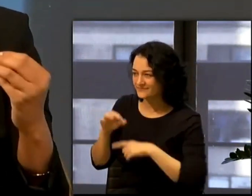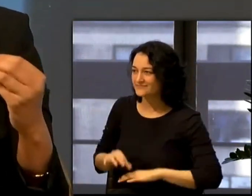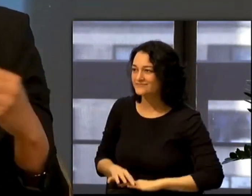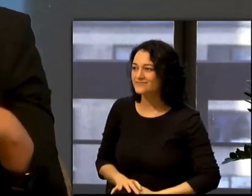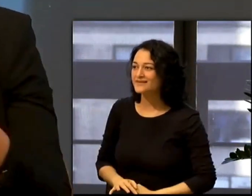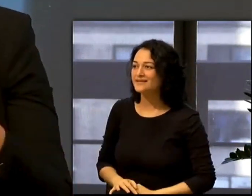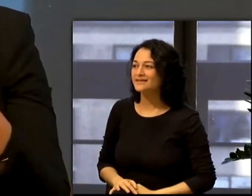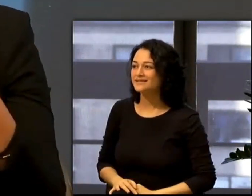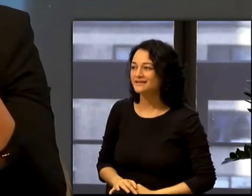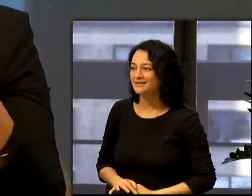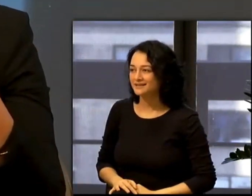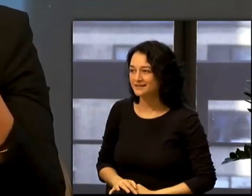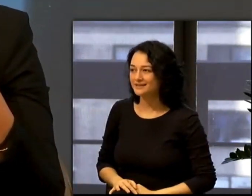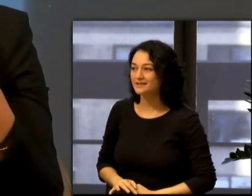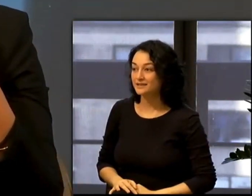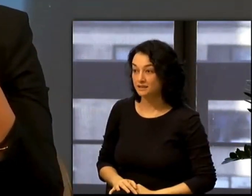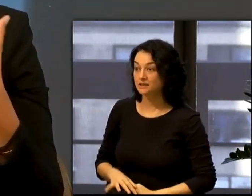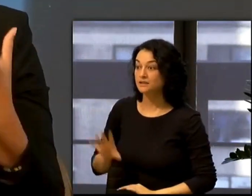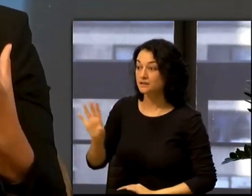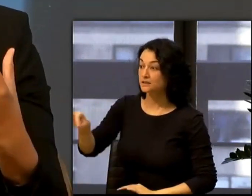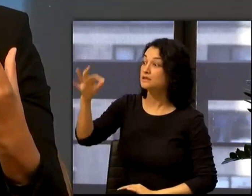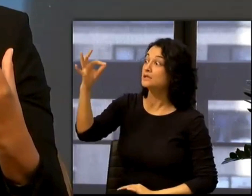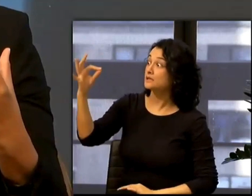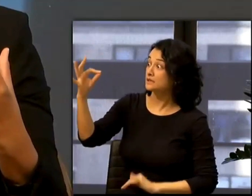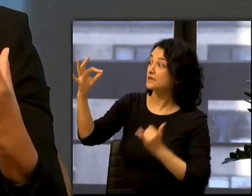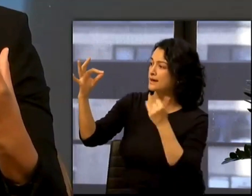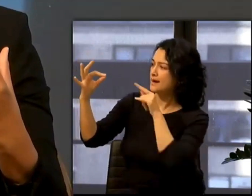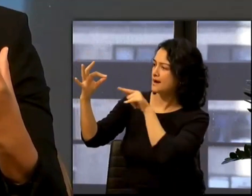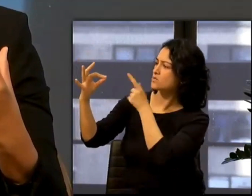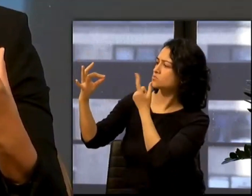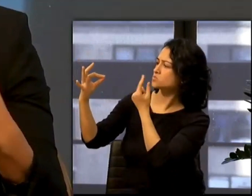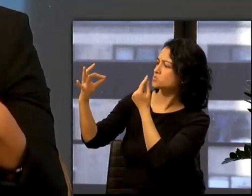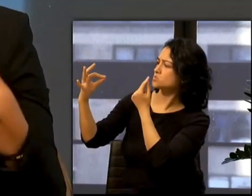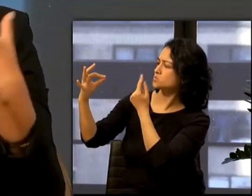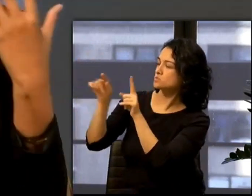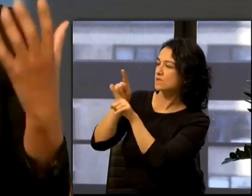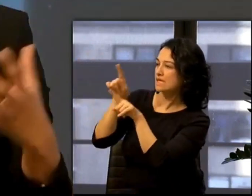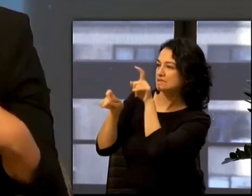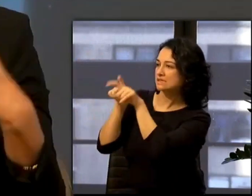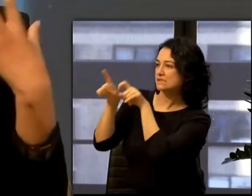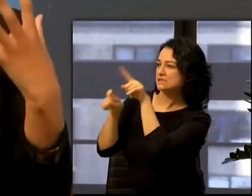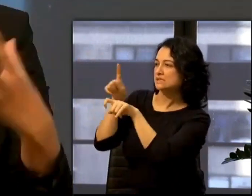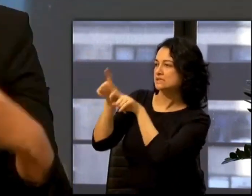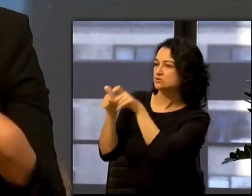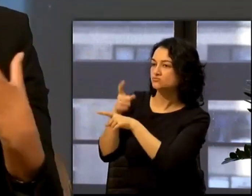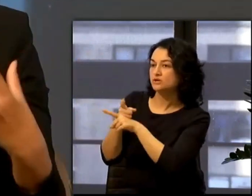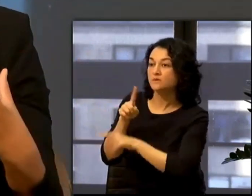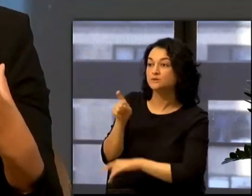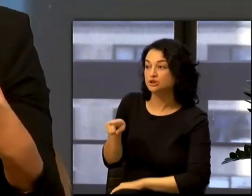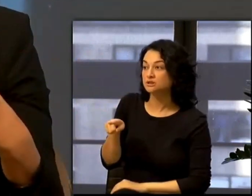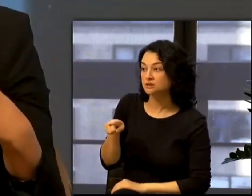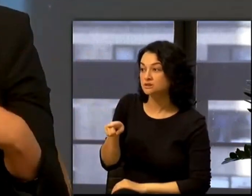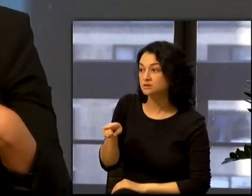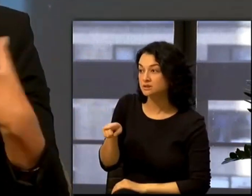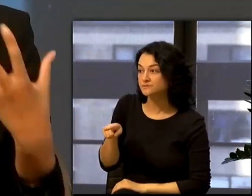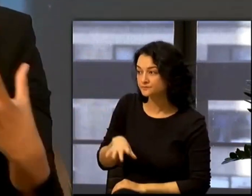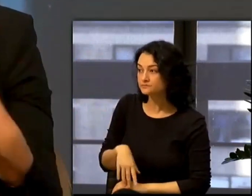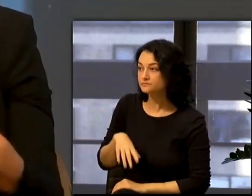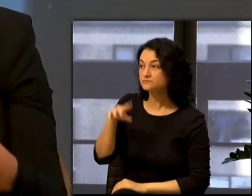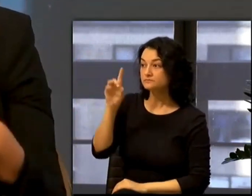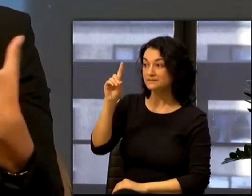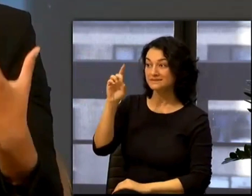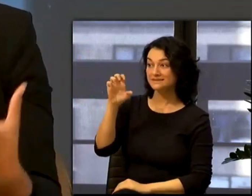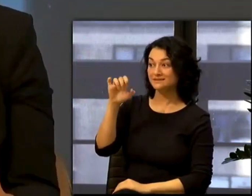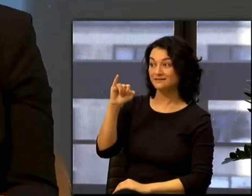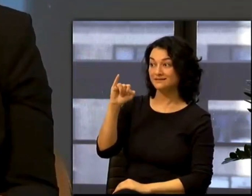right? Because, I think, again, a lot of DEI work, I think, just in the space is often based around feelings and emotions,